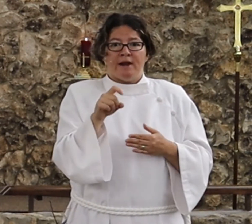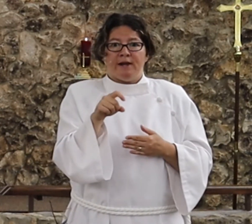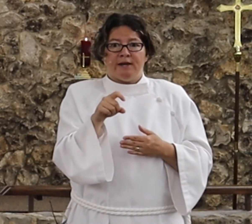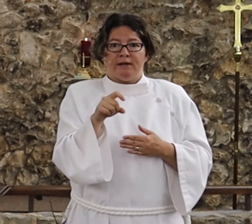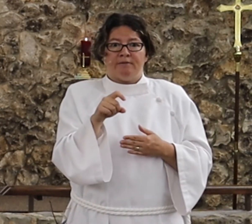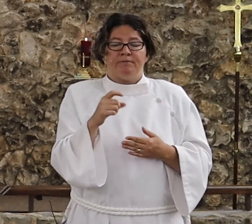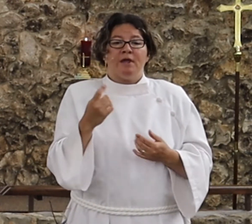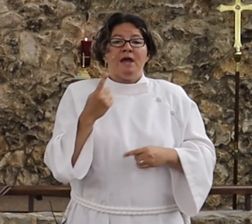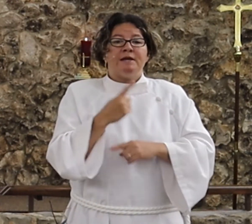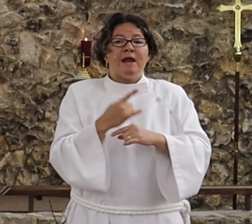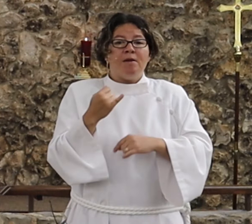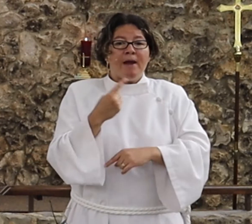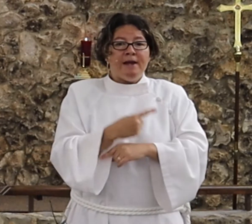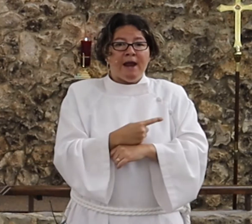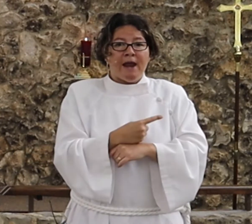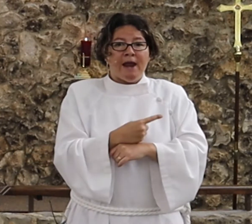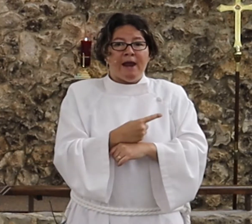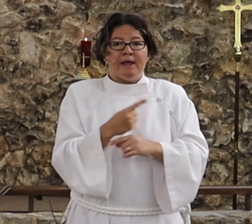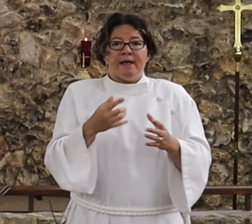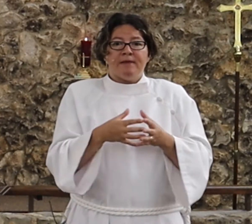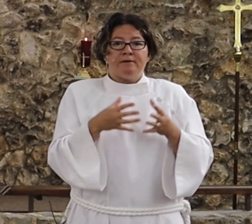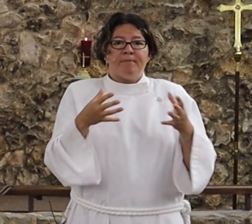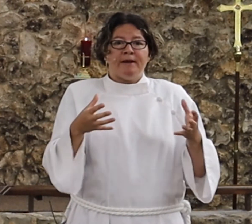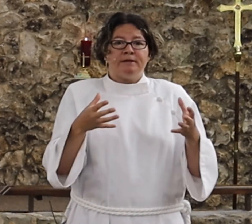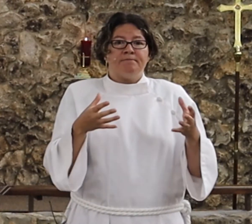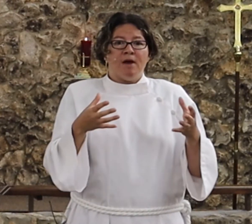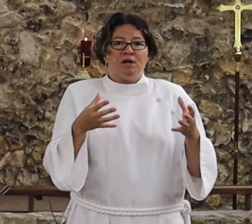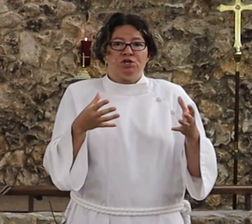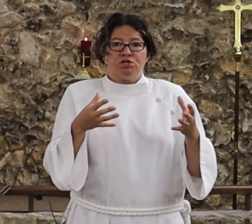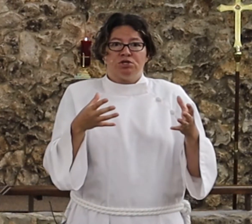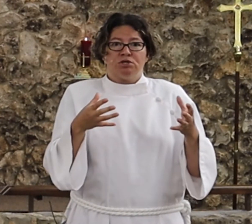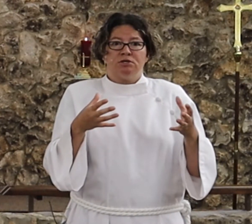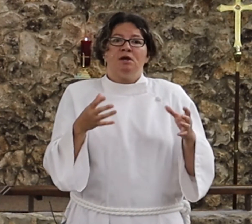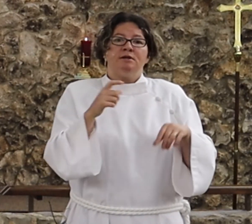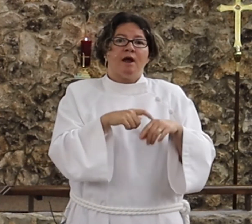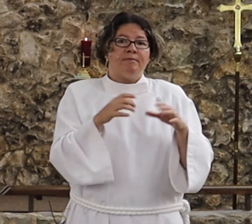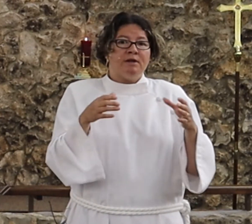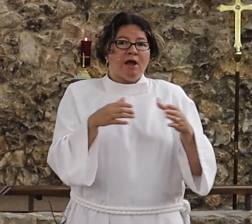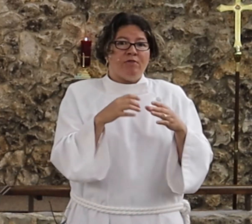had any need. Day by day, they spent as much